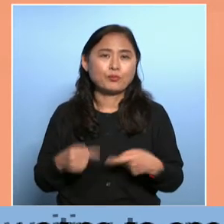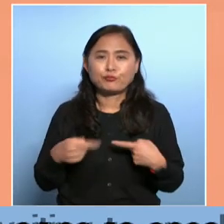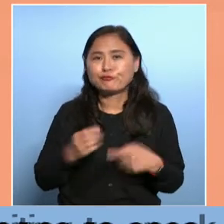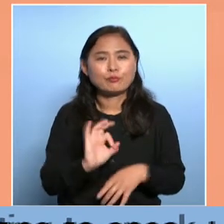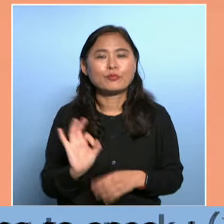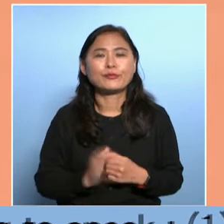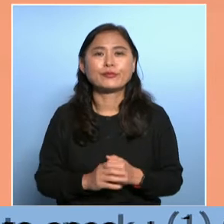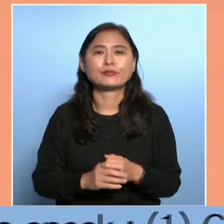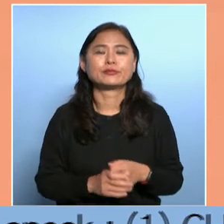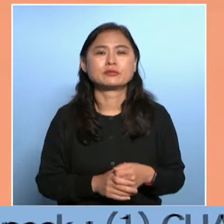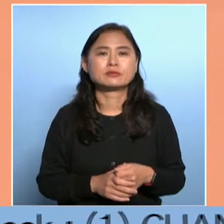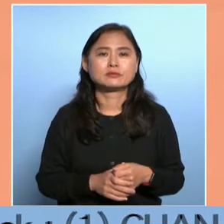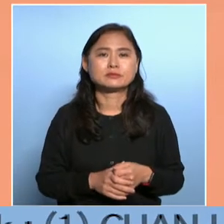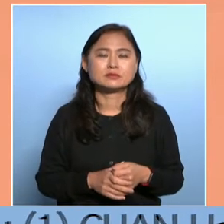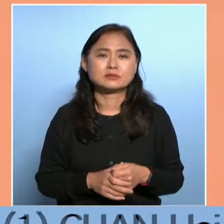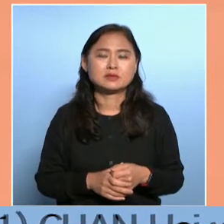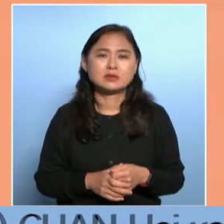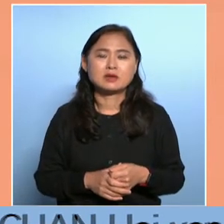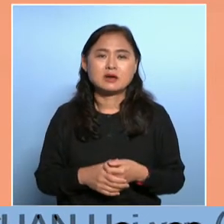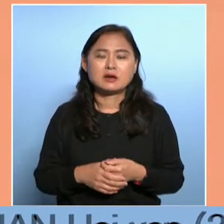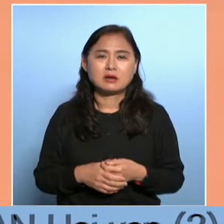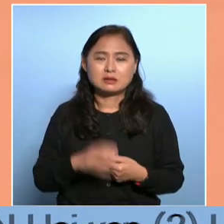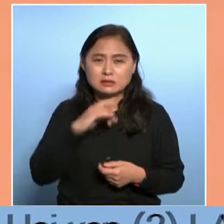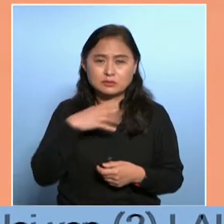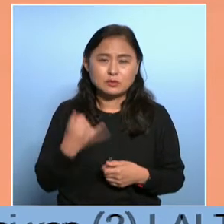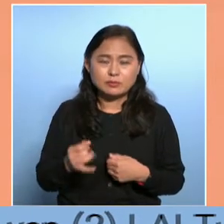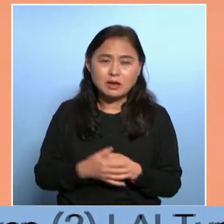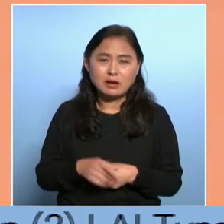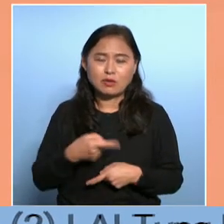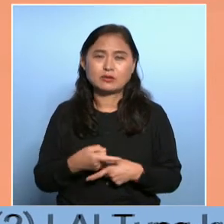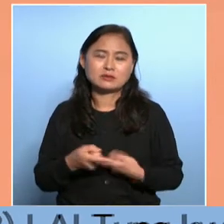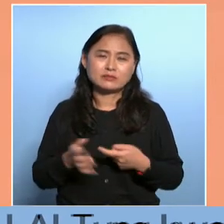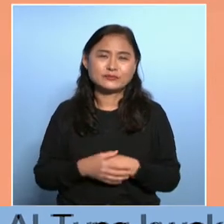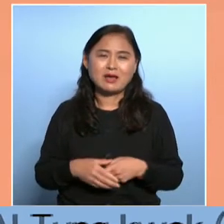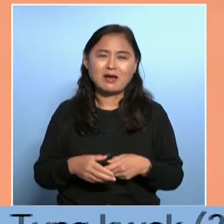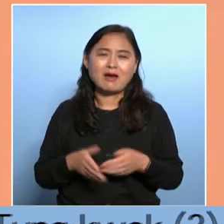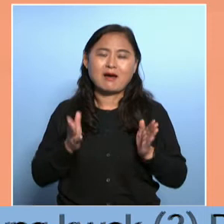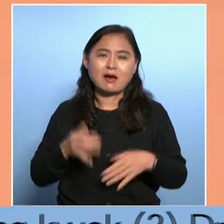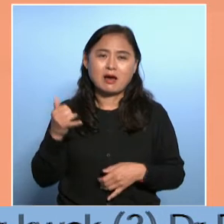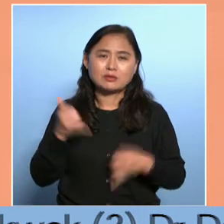It will not be in conflict with the spirit behind the labor law.